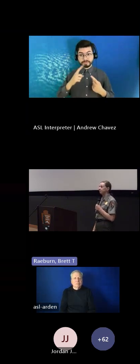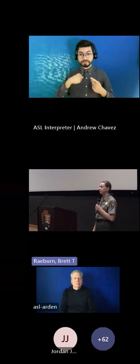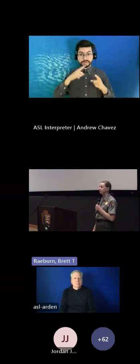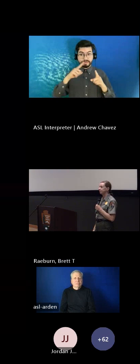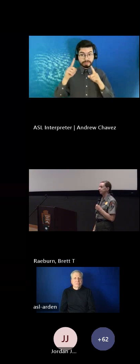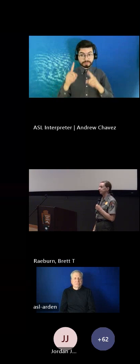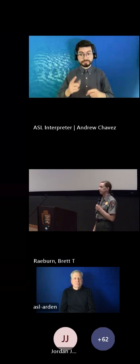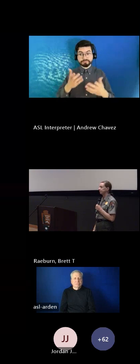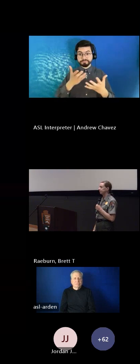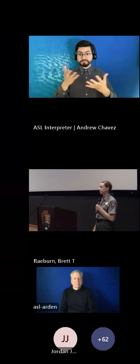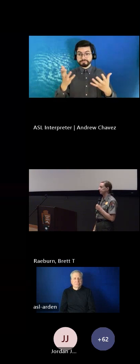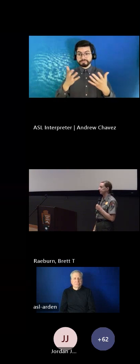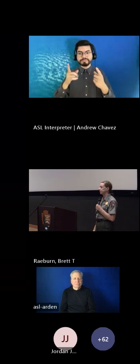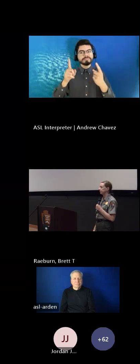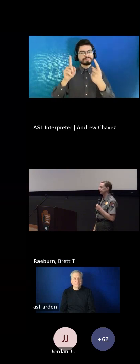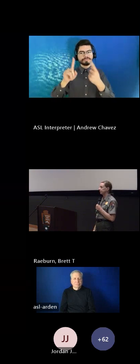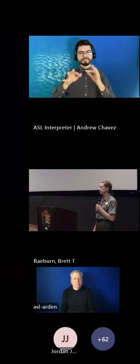have.